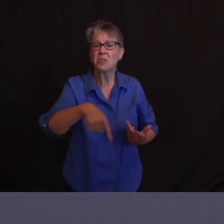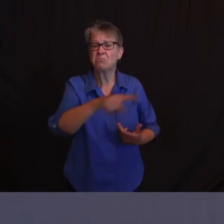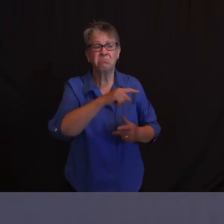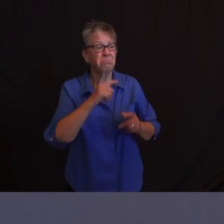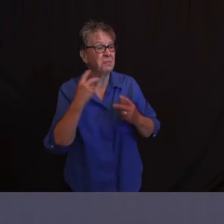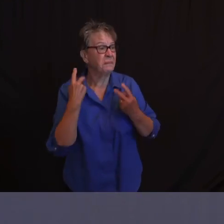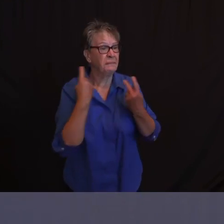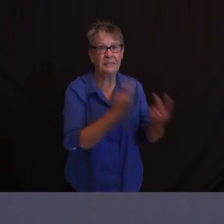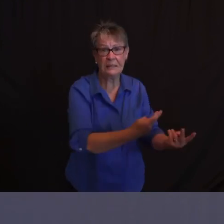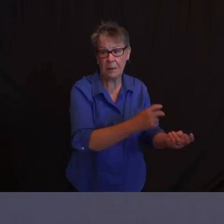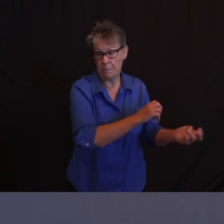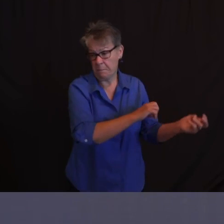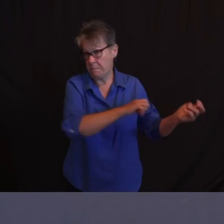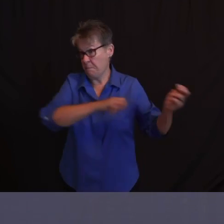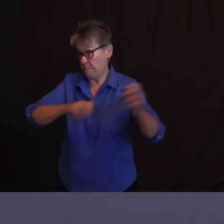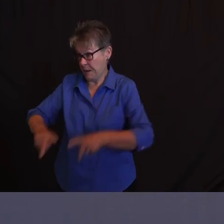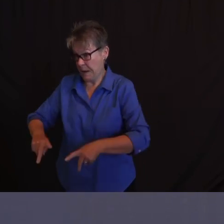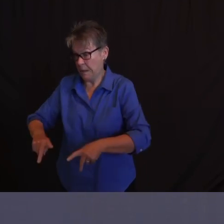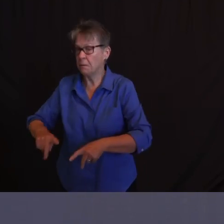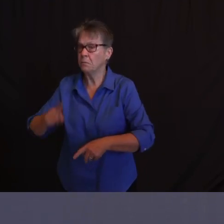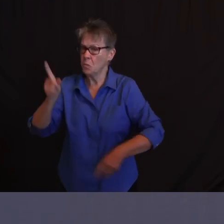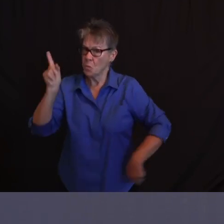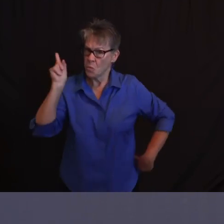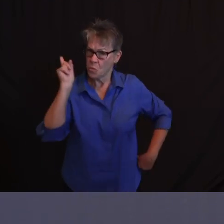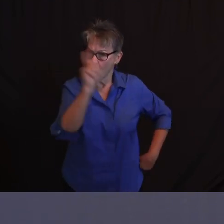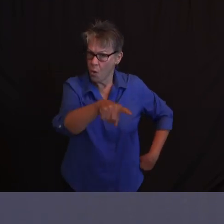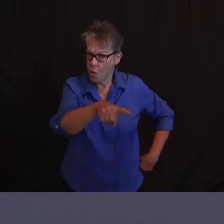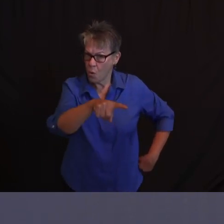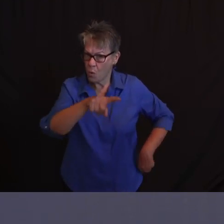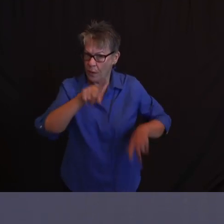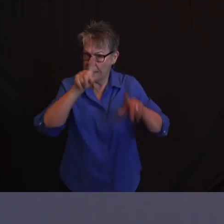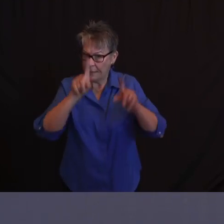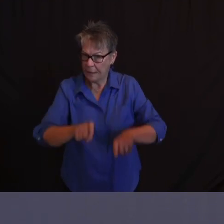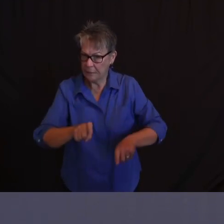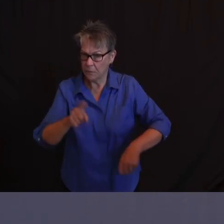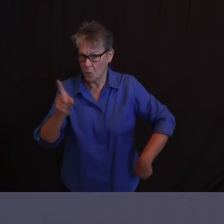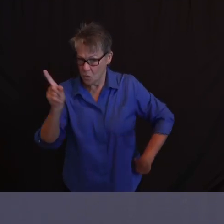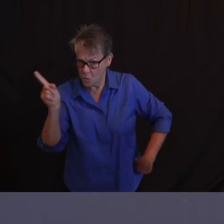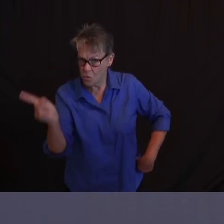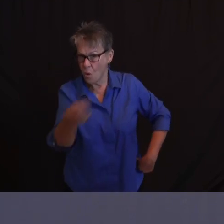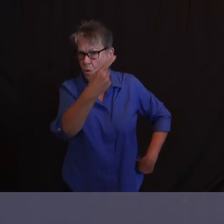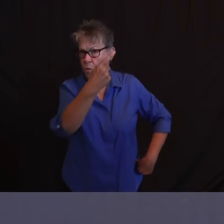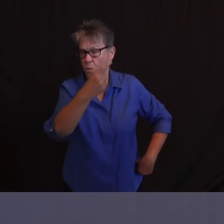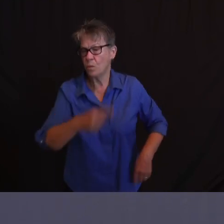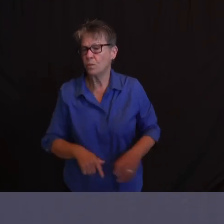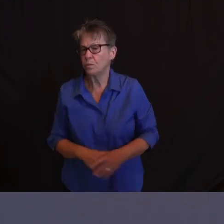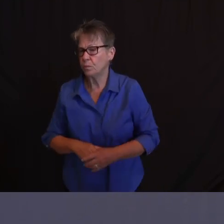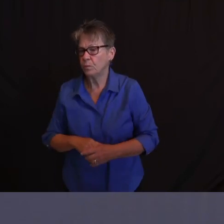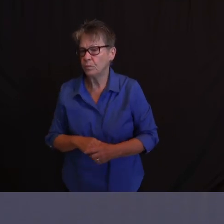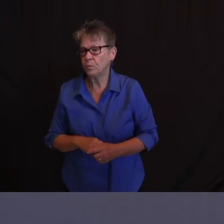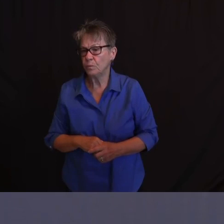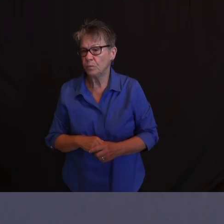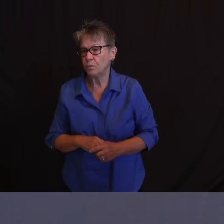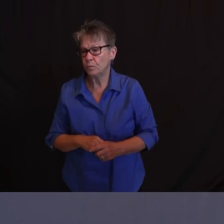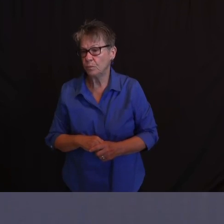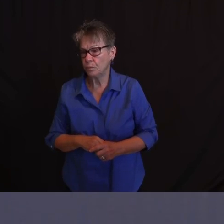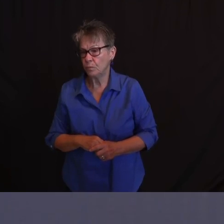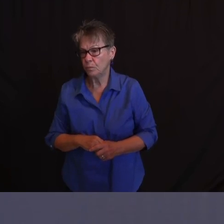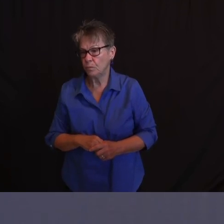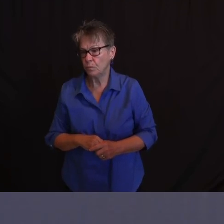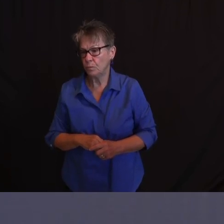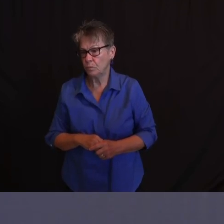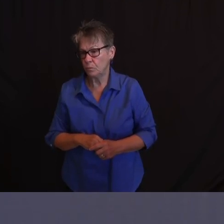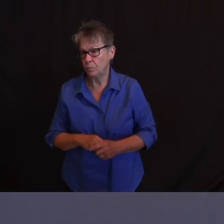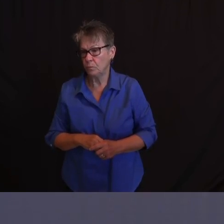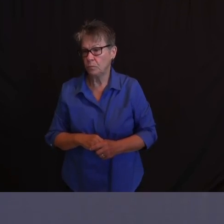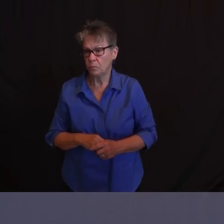yes. Whether or not you could do both of those and get the results back within a 14-day suggested self-quarantine period, I'm not sure